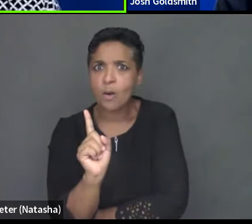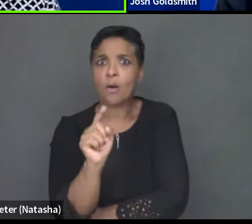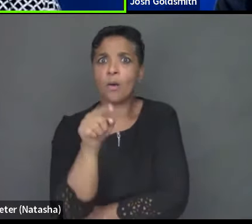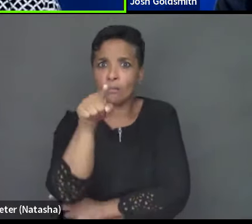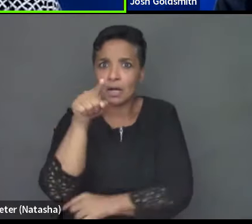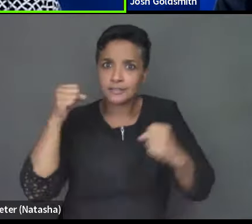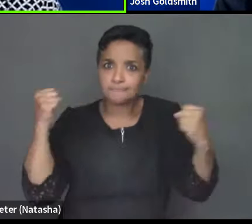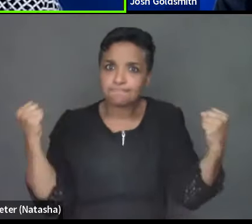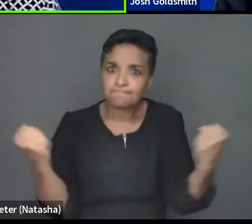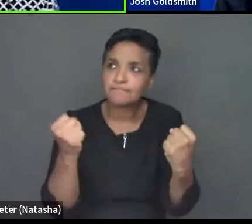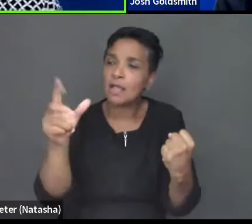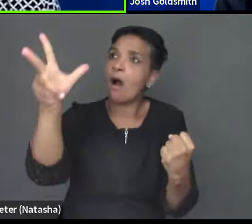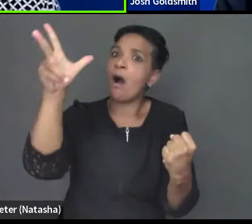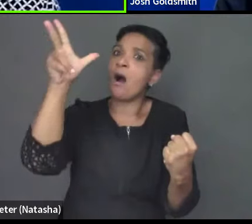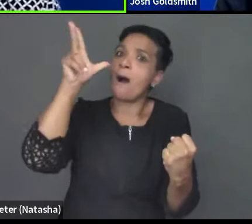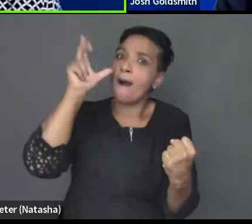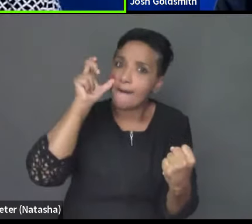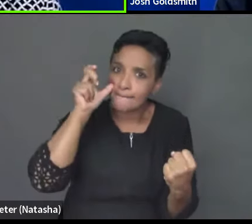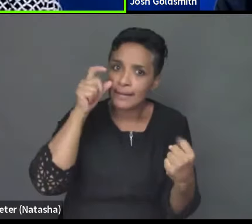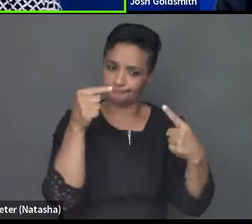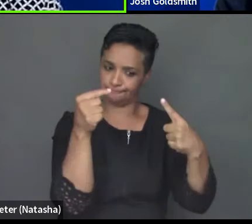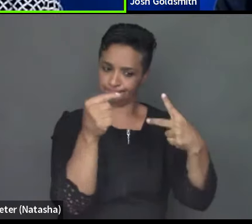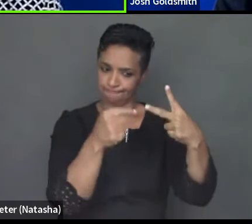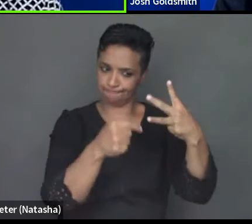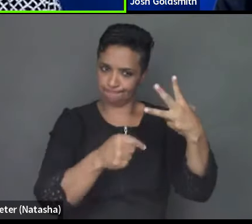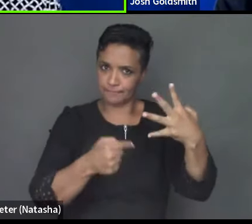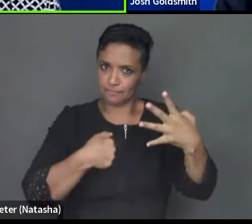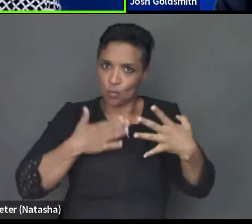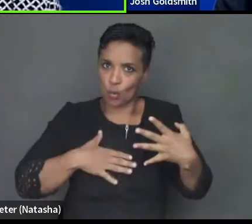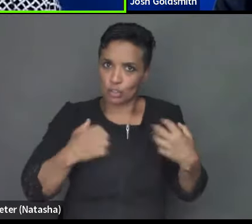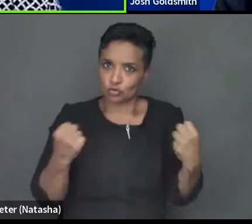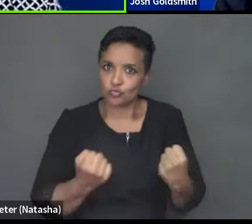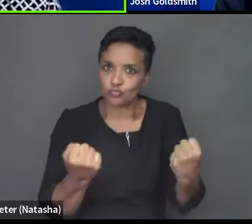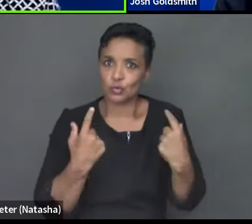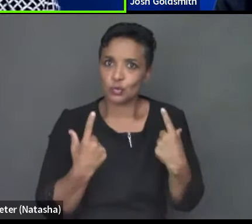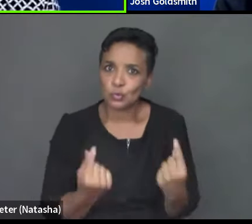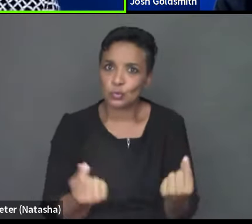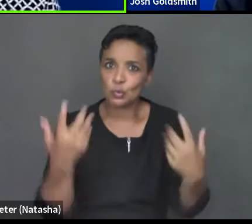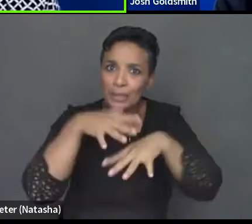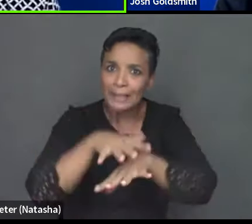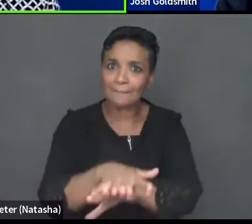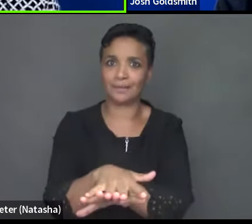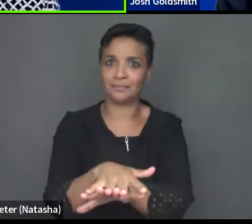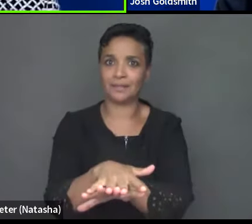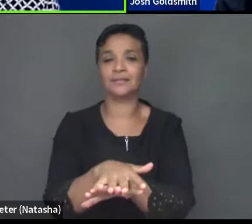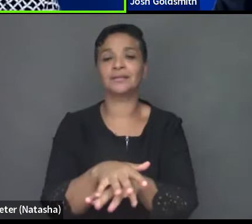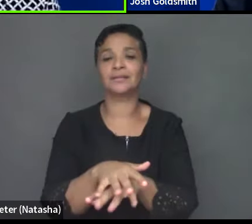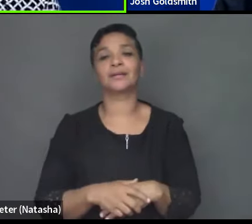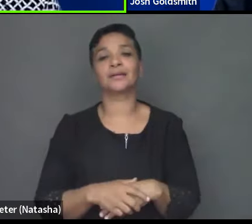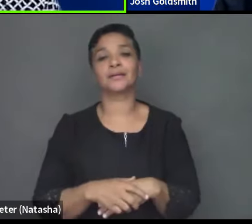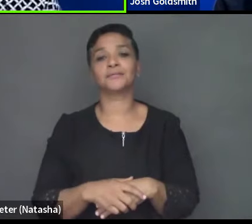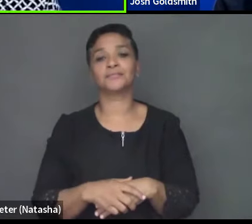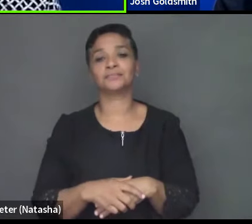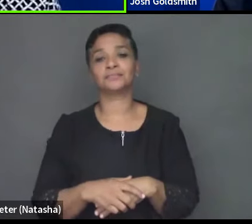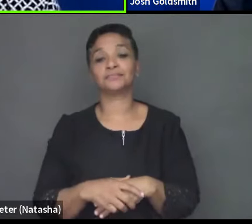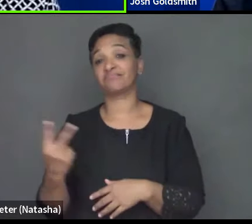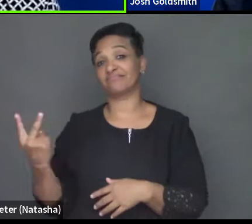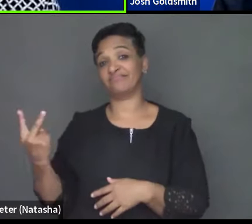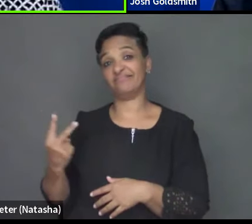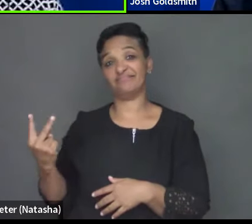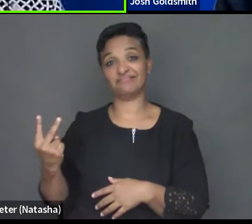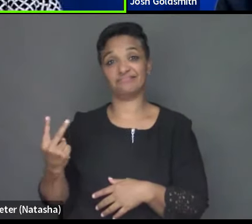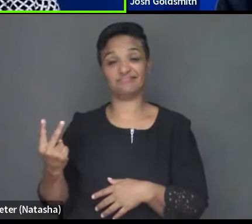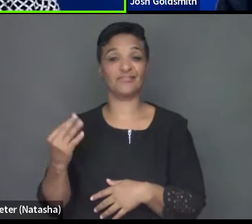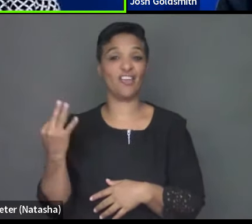some actionable step that you can take at the end of every single presentation. Now, Josh and I spent a Friday